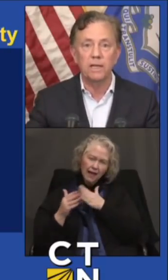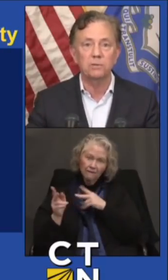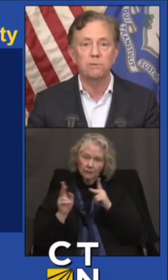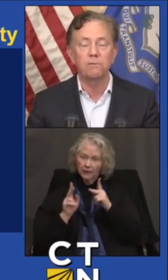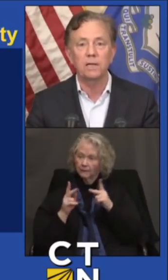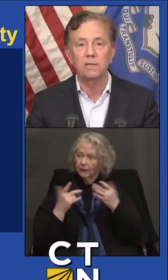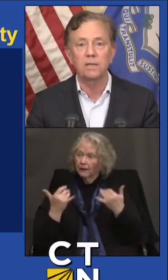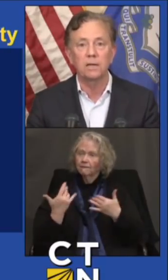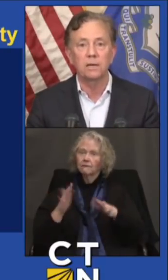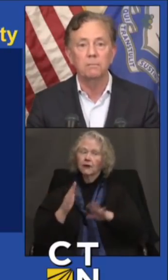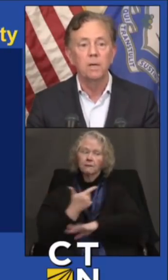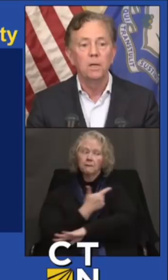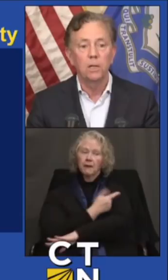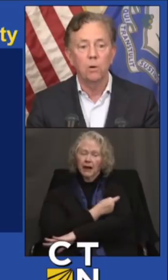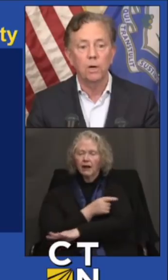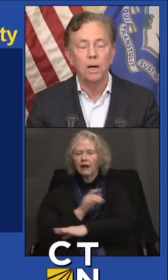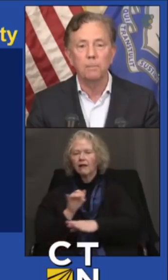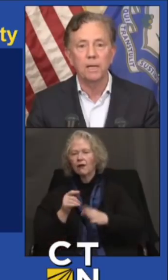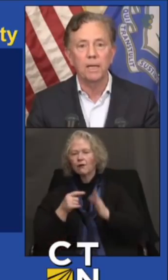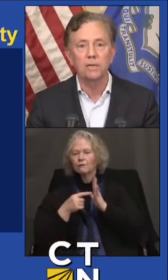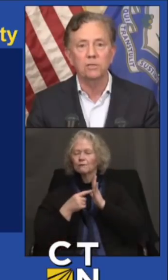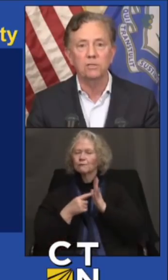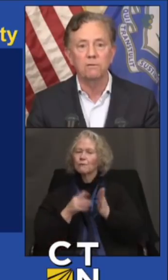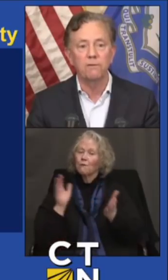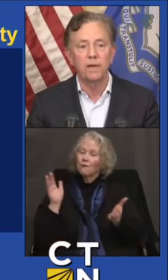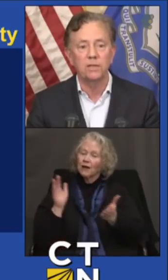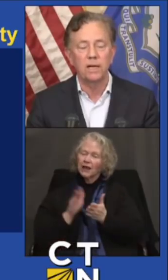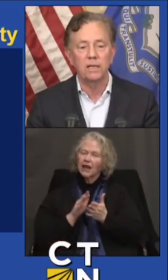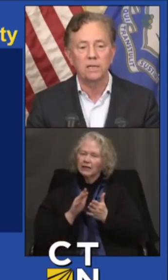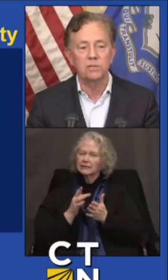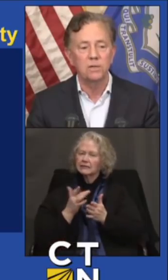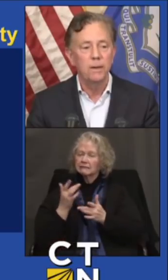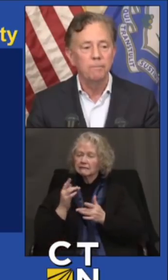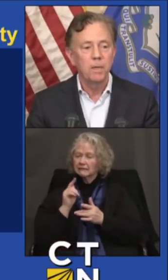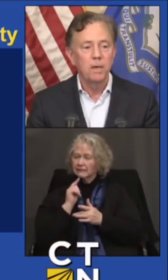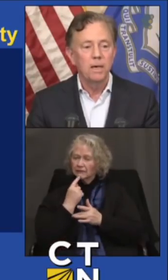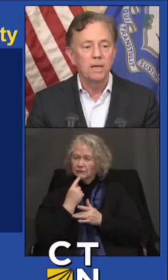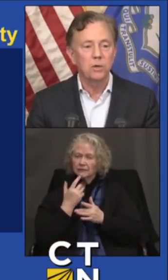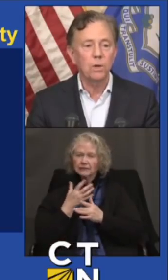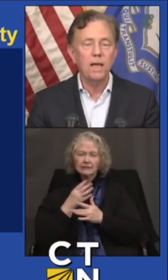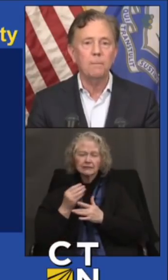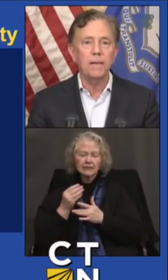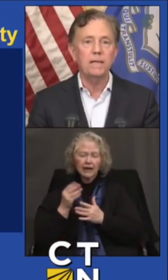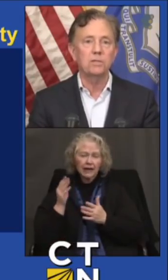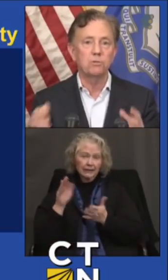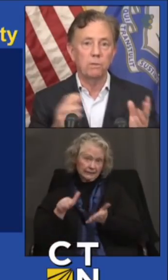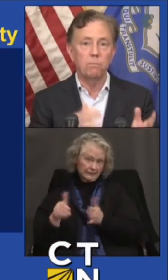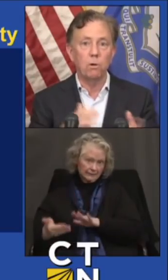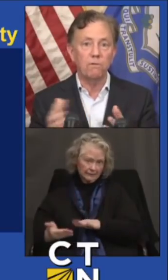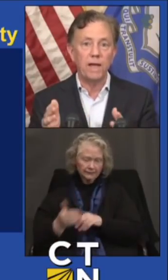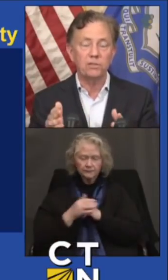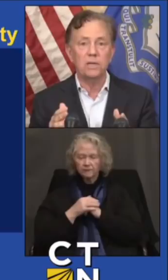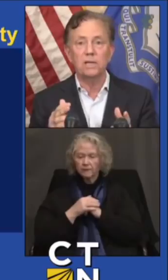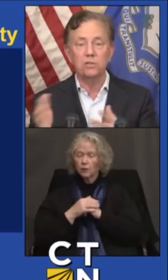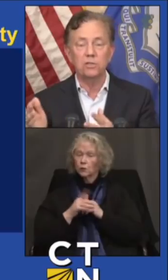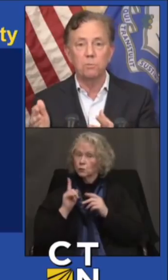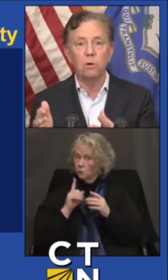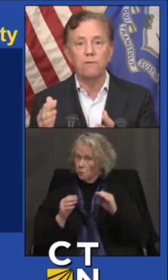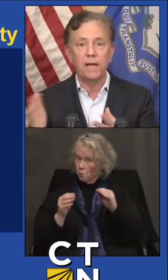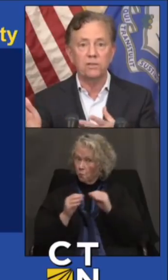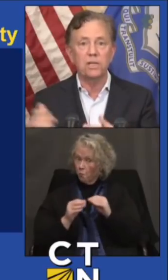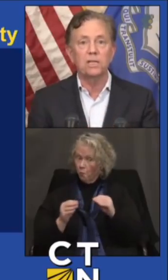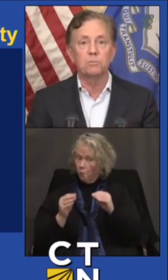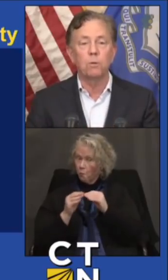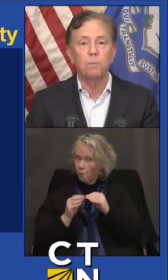safe, and that's reflected in lower complications and fatalities. So what that means is with more vaccinations,